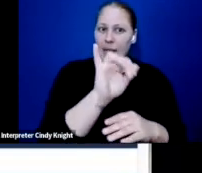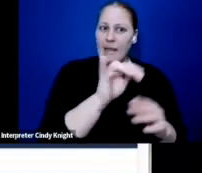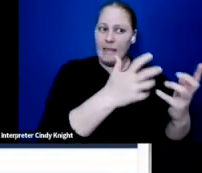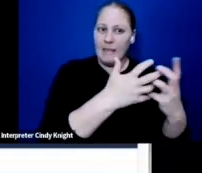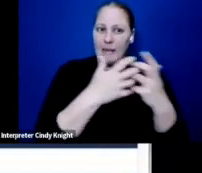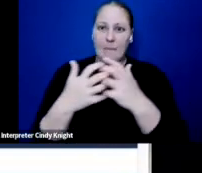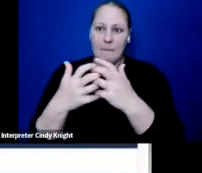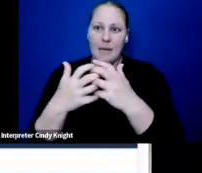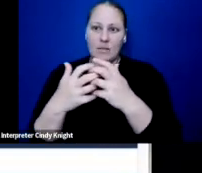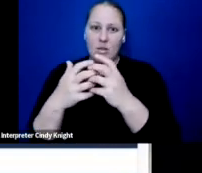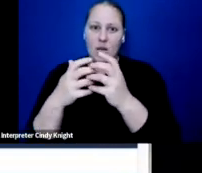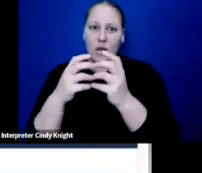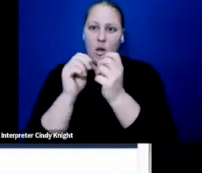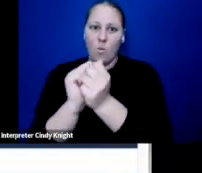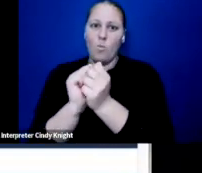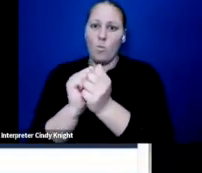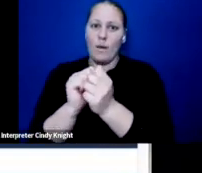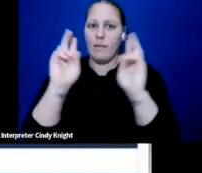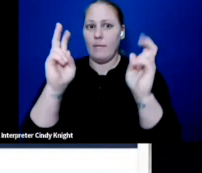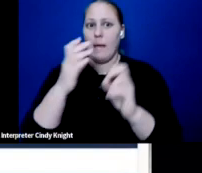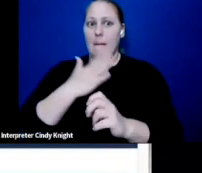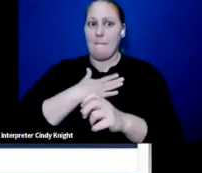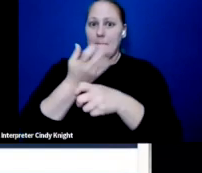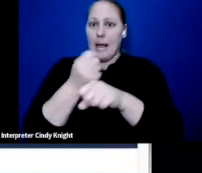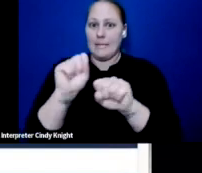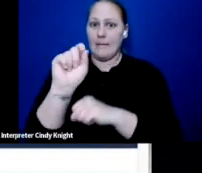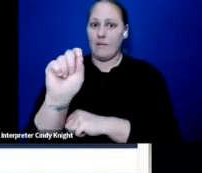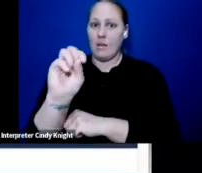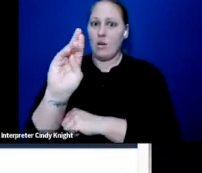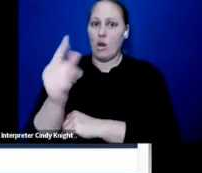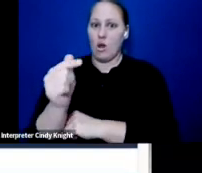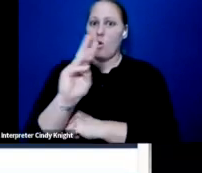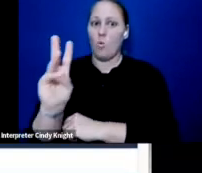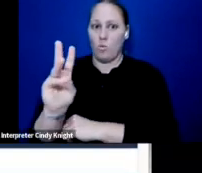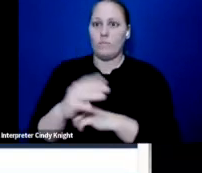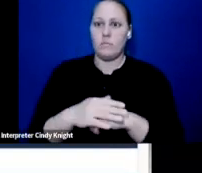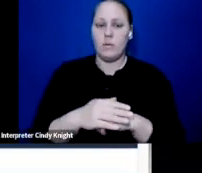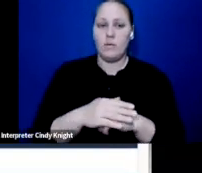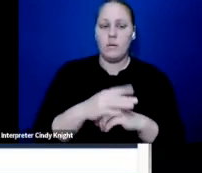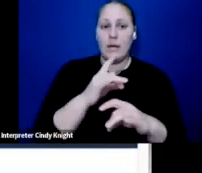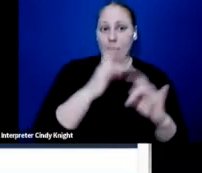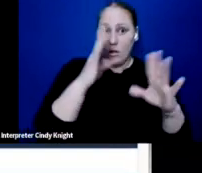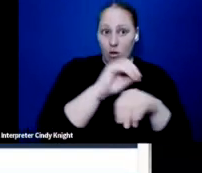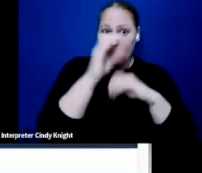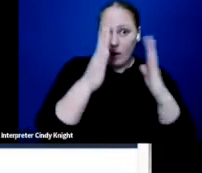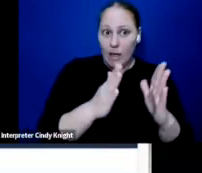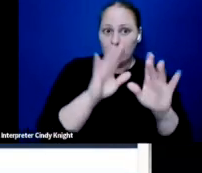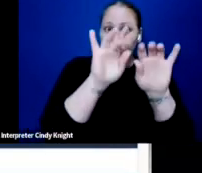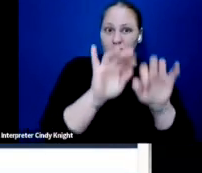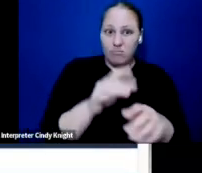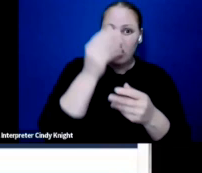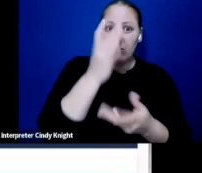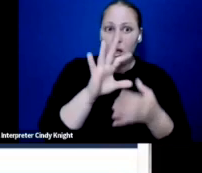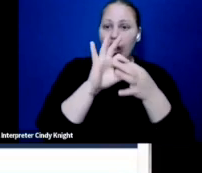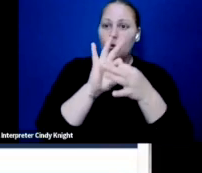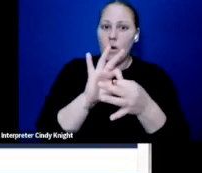the public-facing mysafetyplan.org site so that the crisis counselor is able to input any information